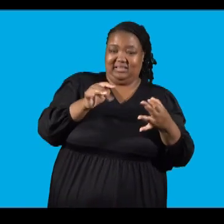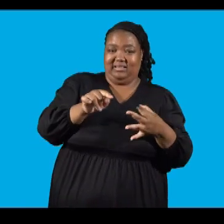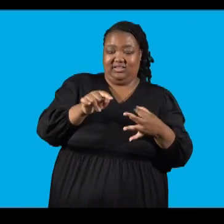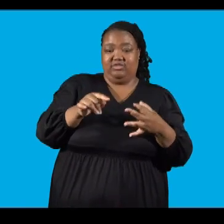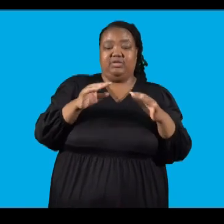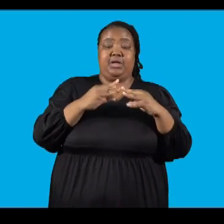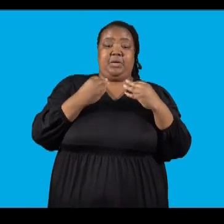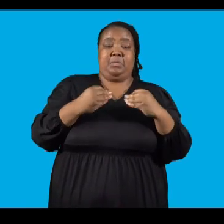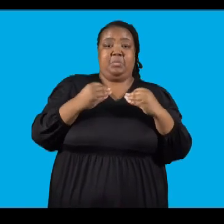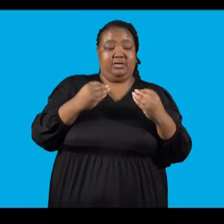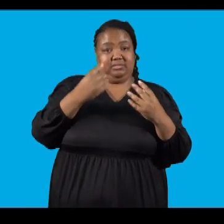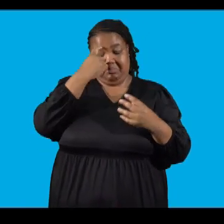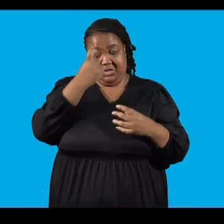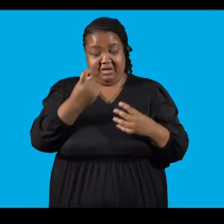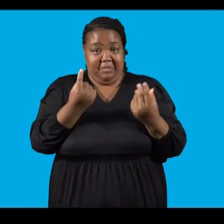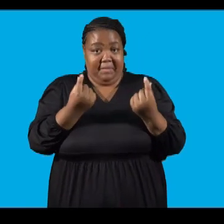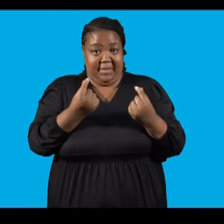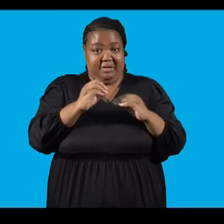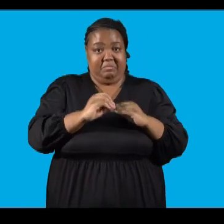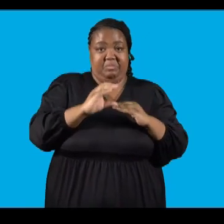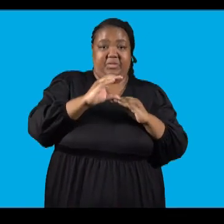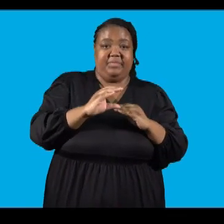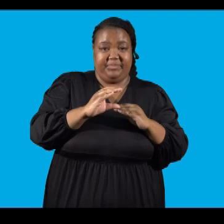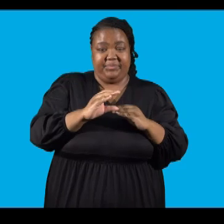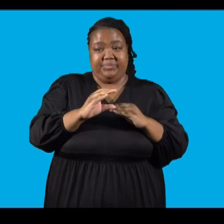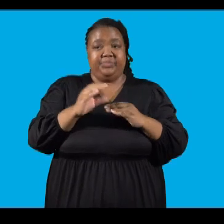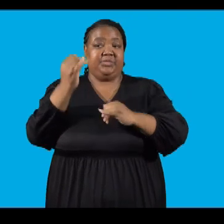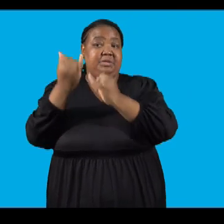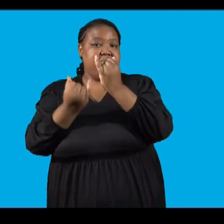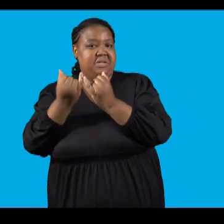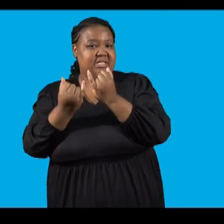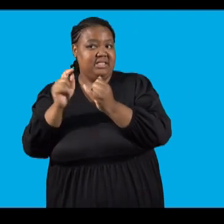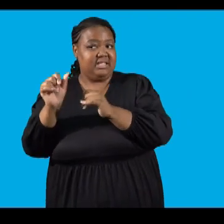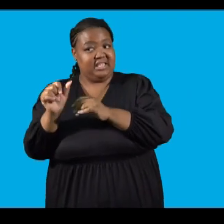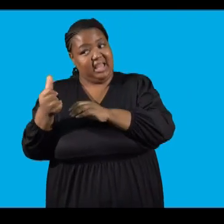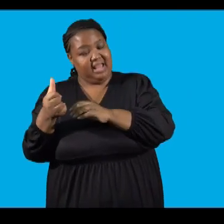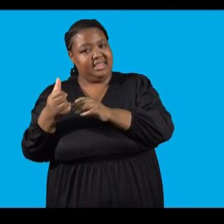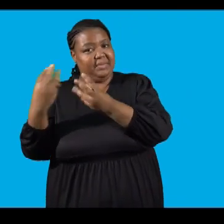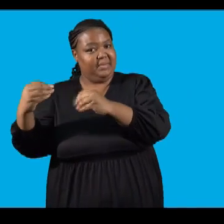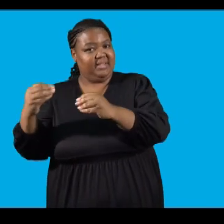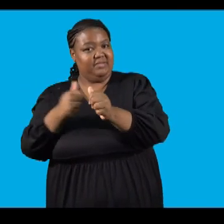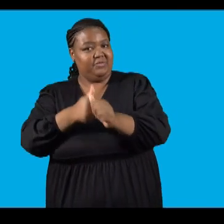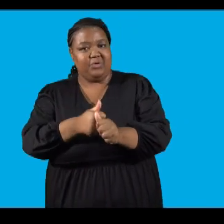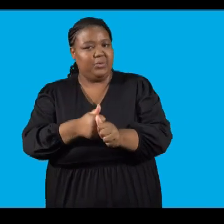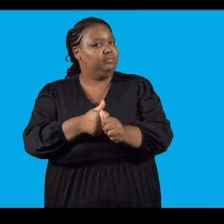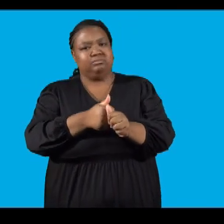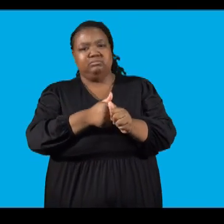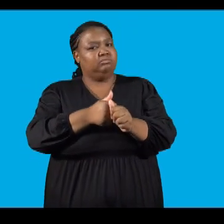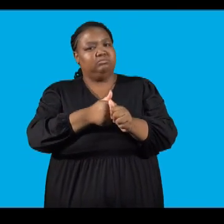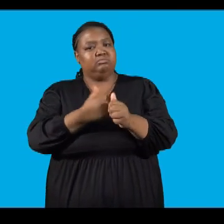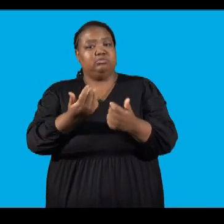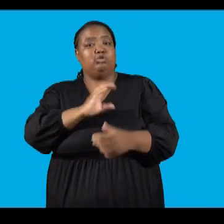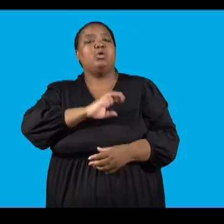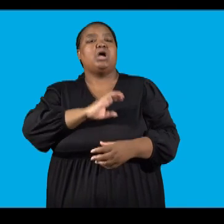saying firms believe that if they raise their prices, competitors will not follow. That's the first